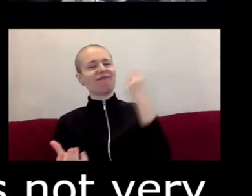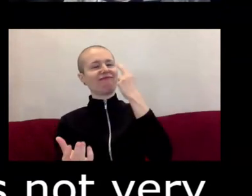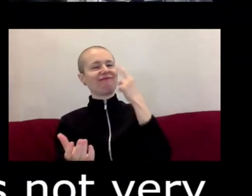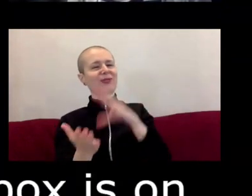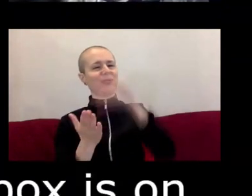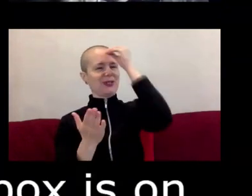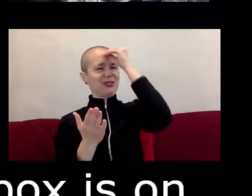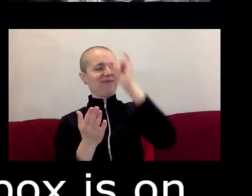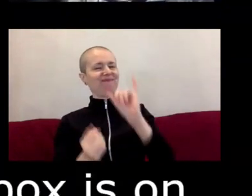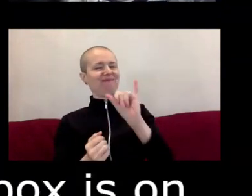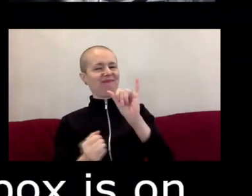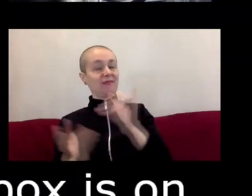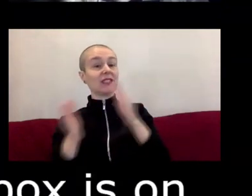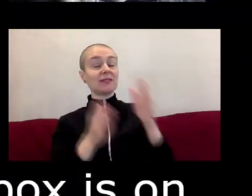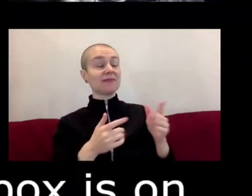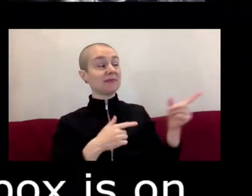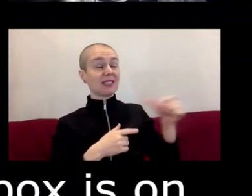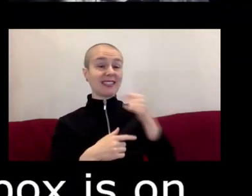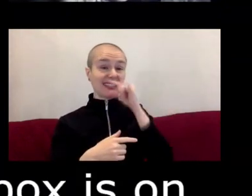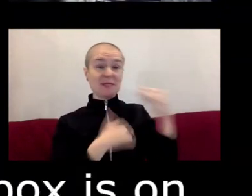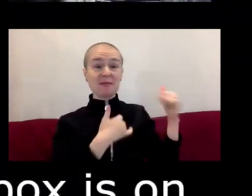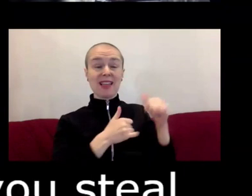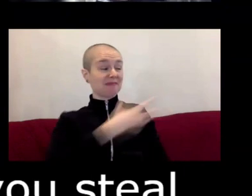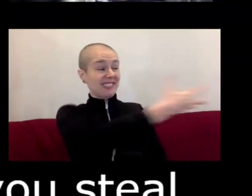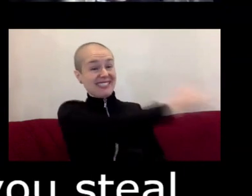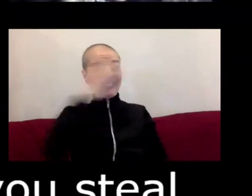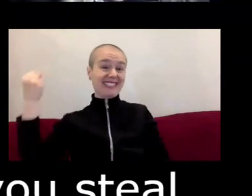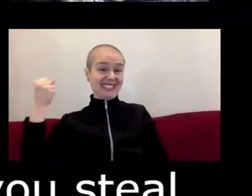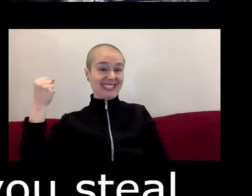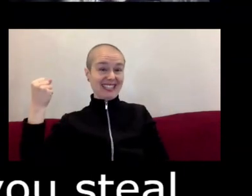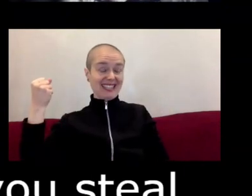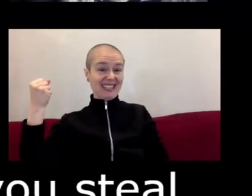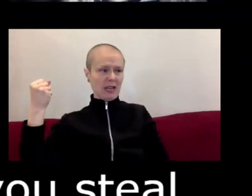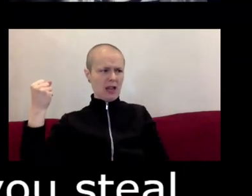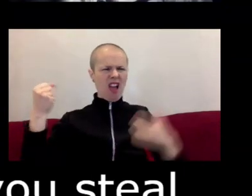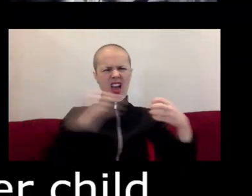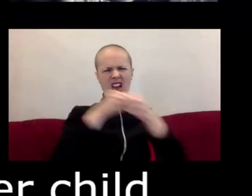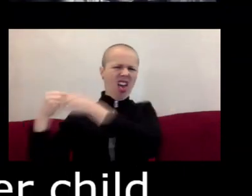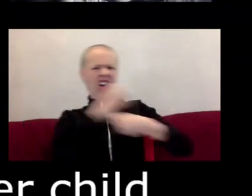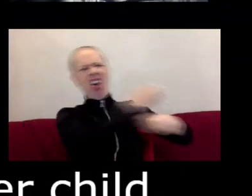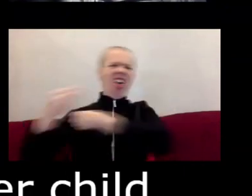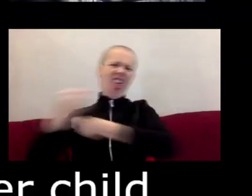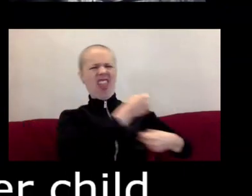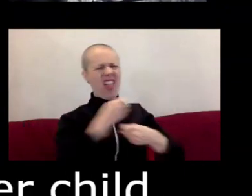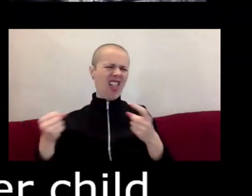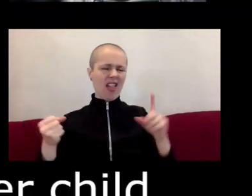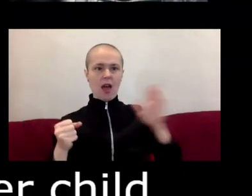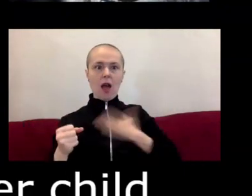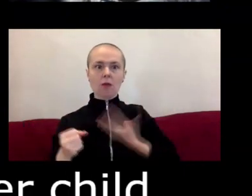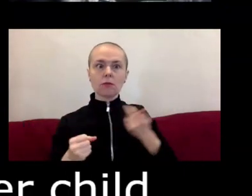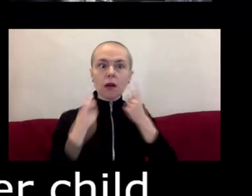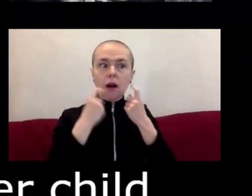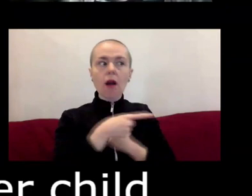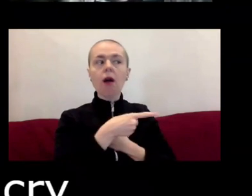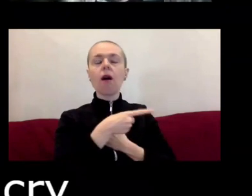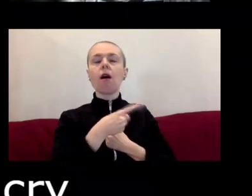you steal a toy or tool from another child, oh, he or she started to cry. Maybe not a good idea. So